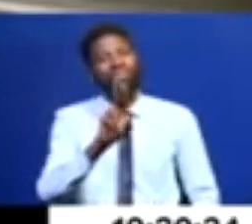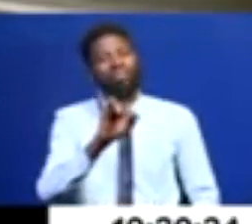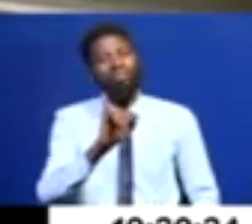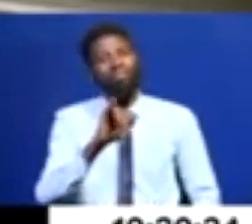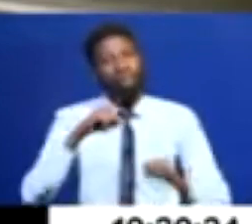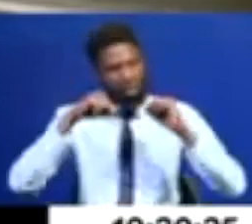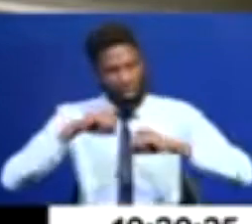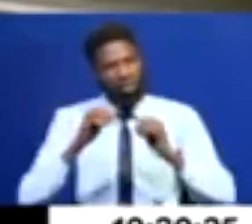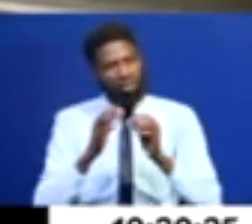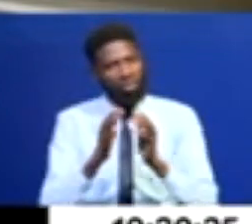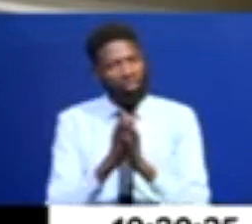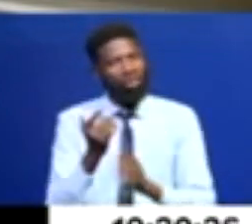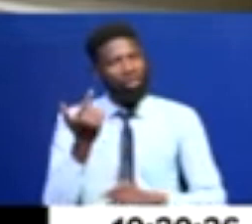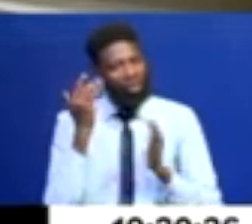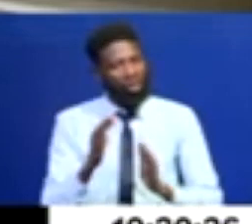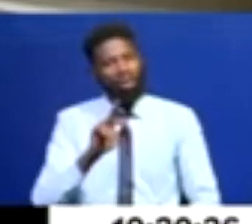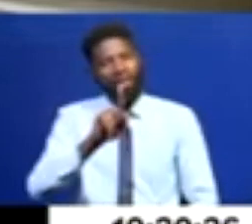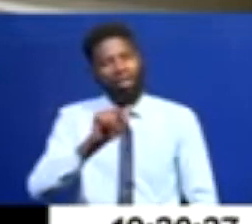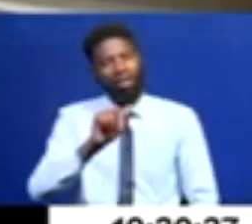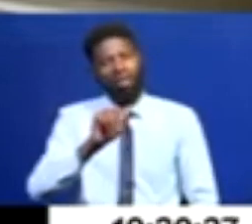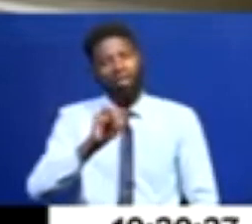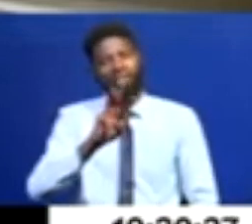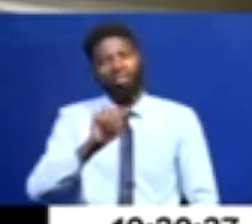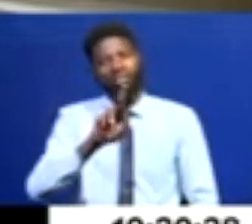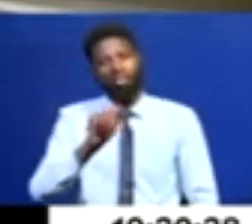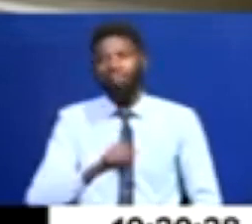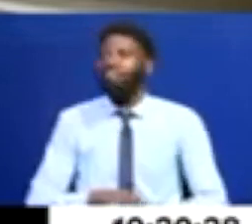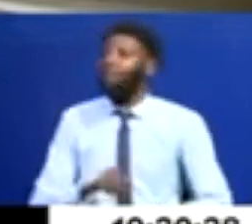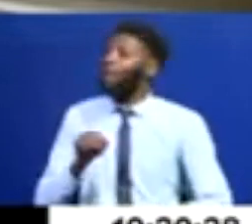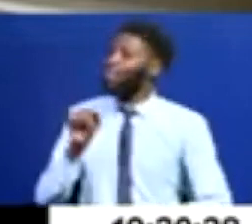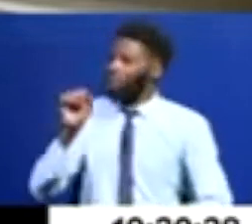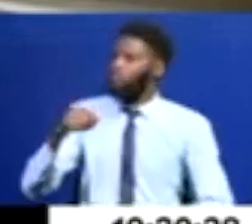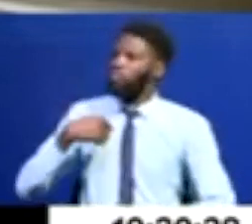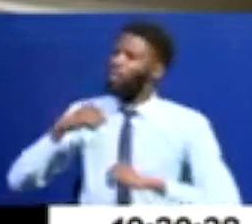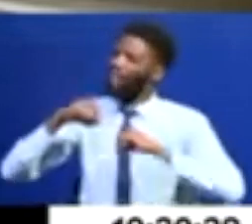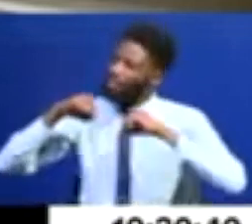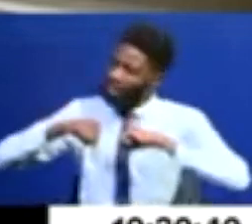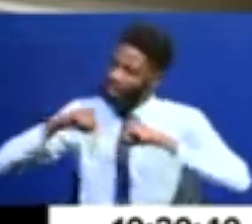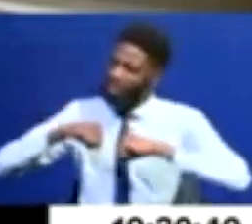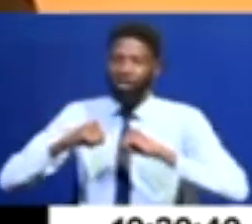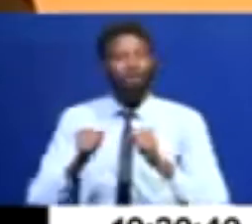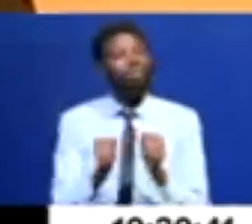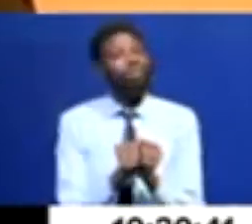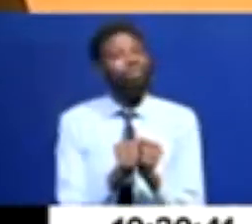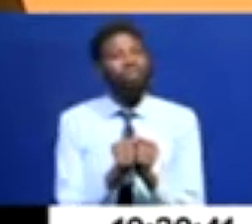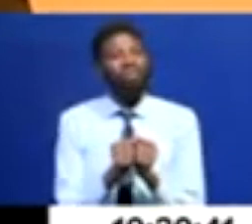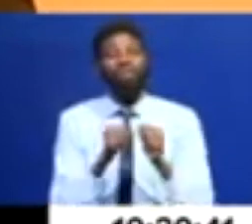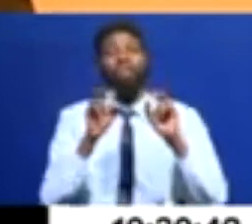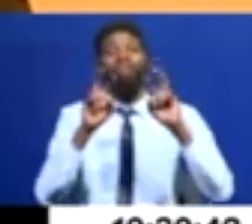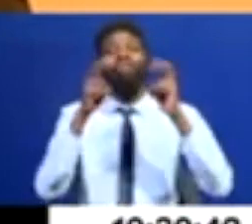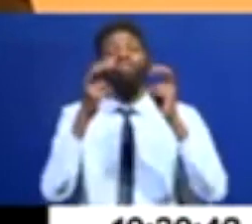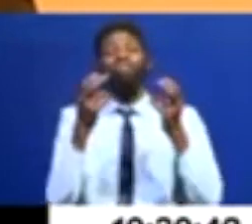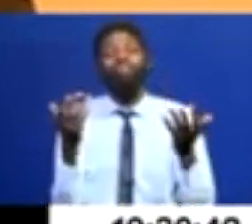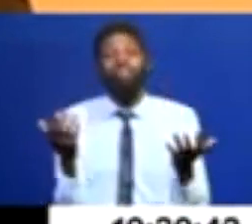with lawyer Kamwara? Yes, I do agree. The issue here is actually the